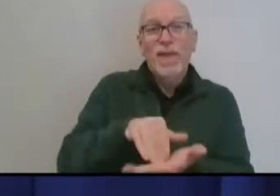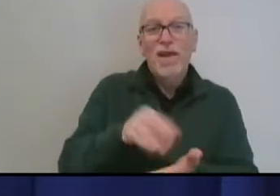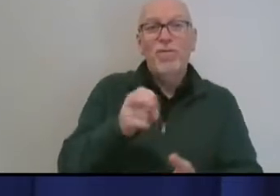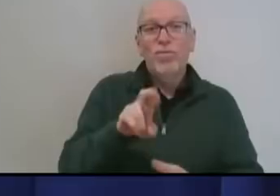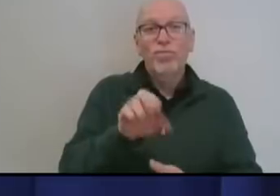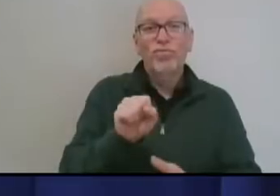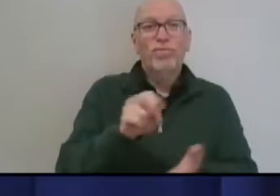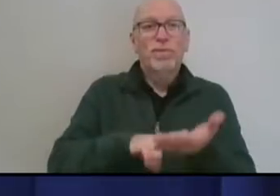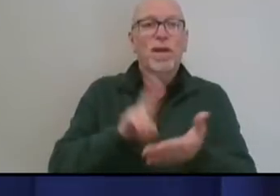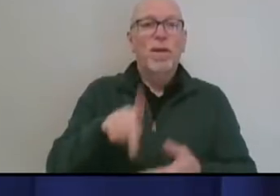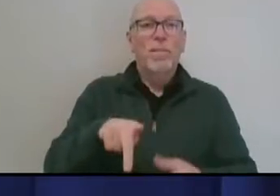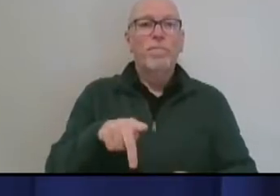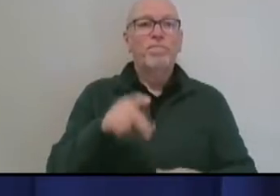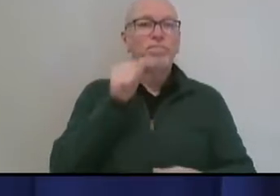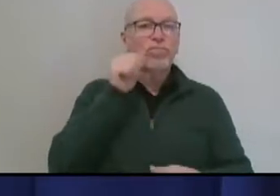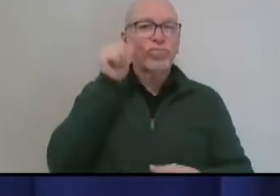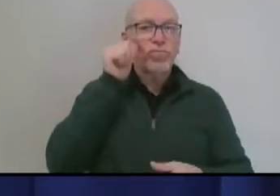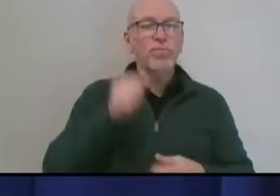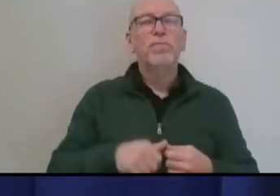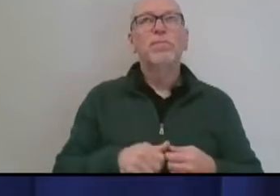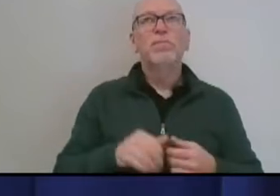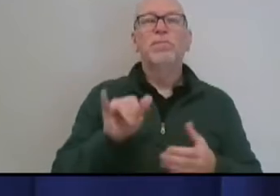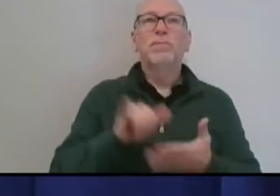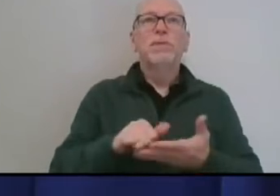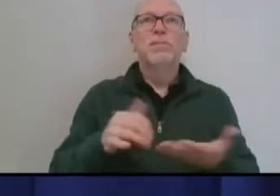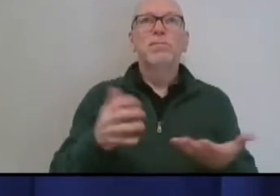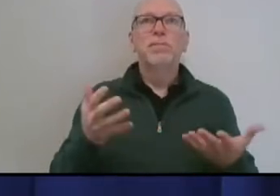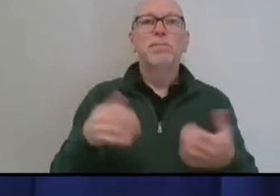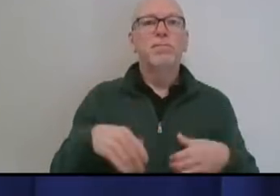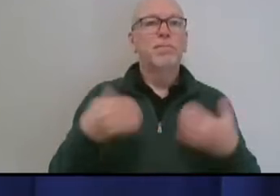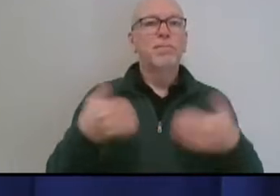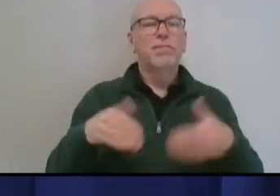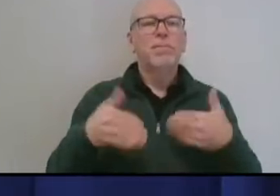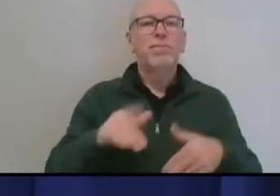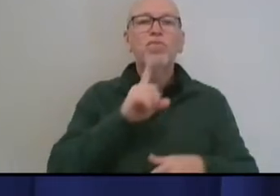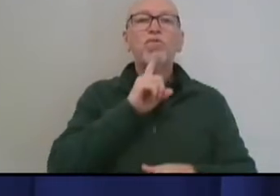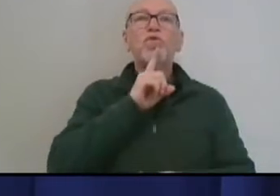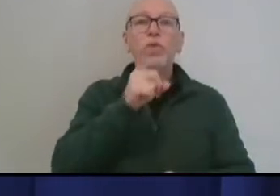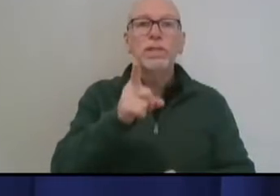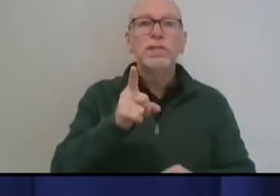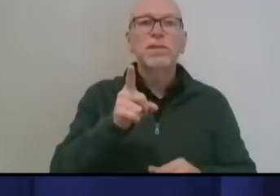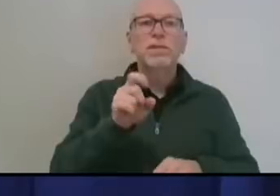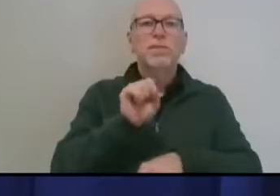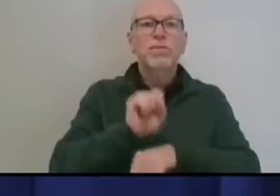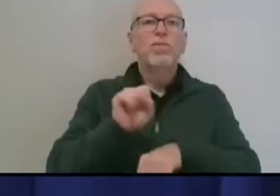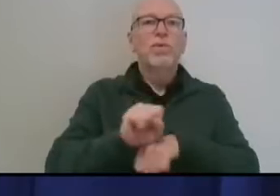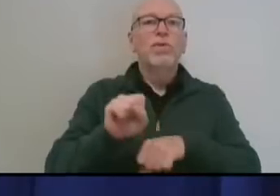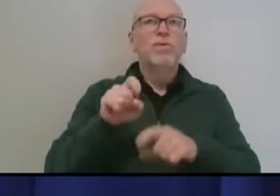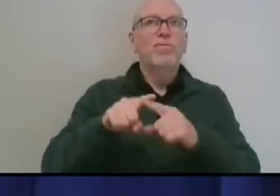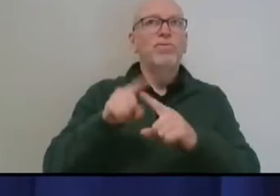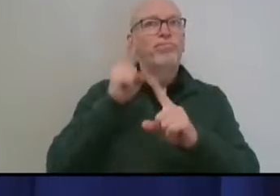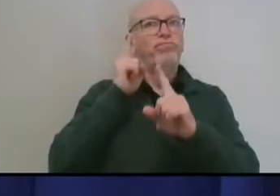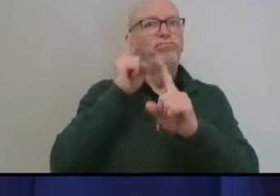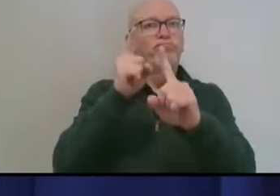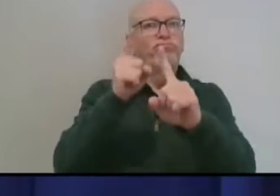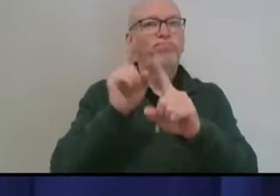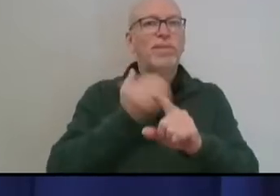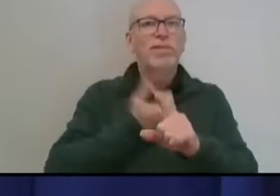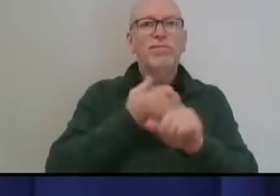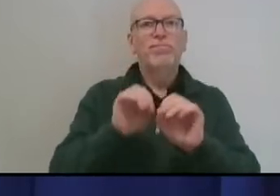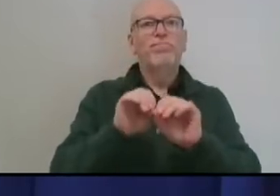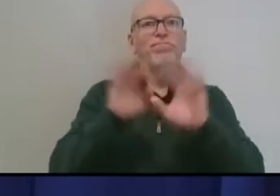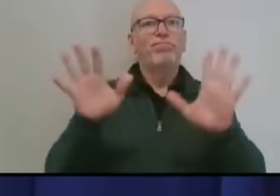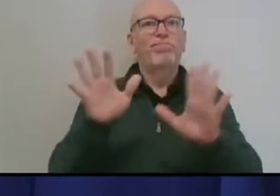up yesterday. That is really working our way toward that light at the end of the